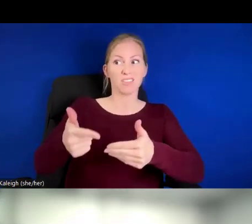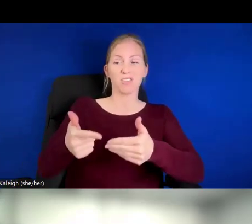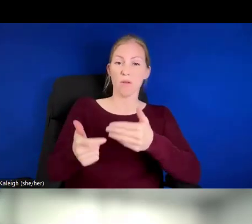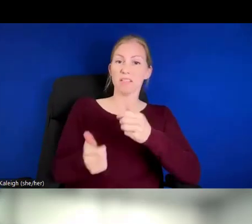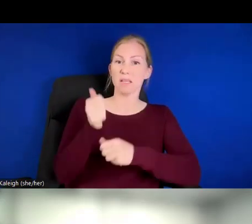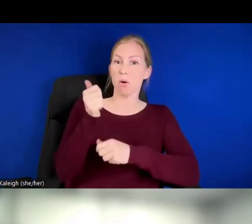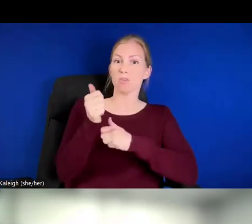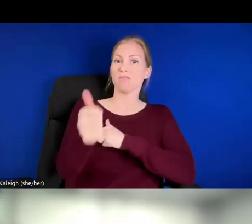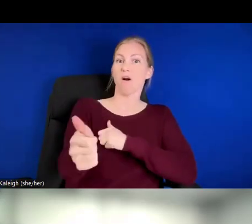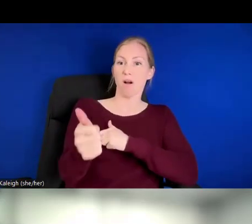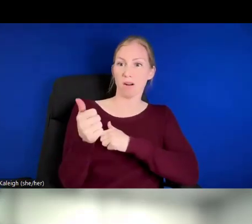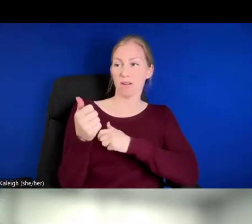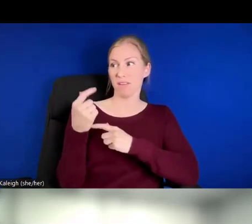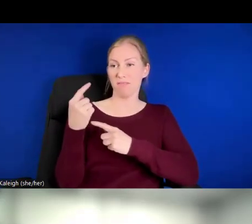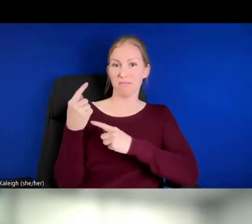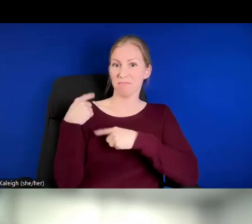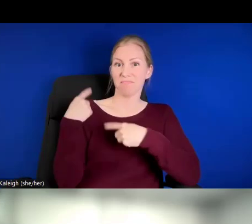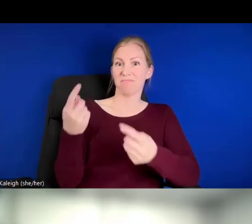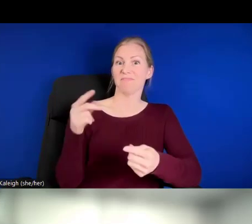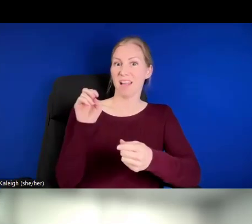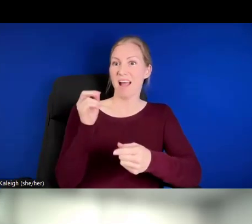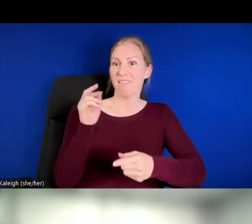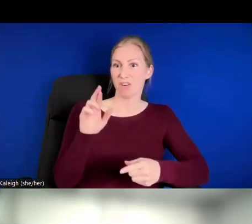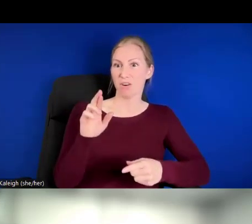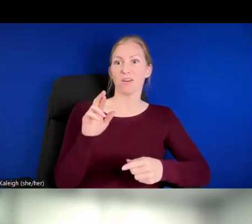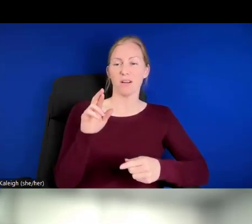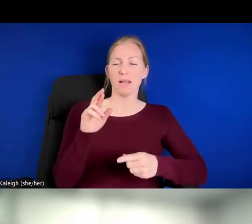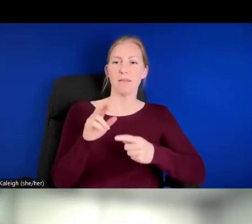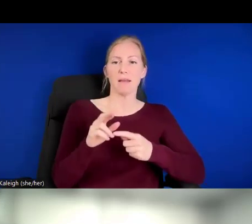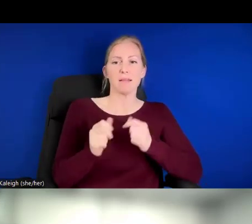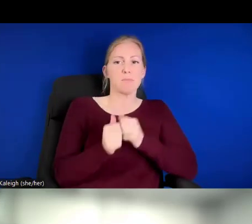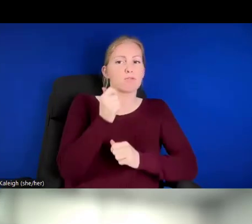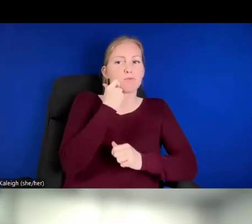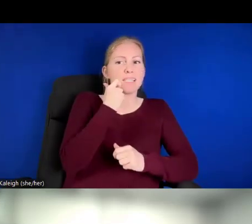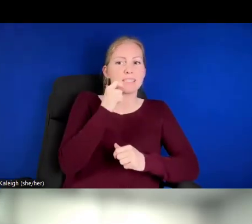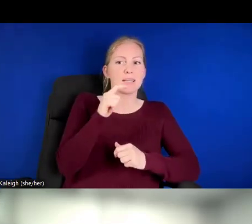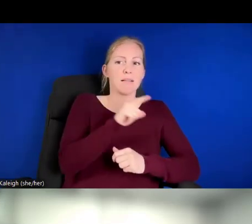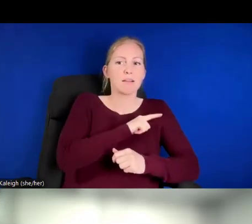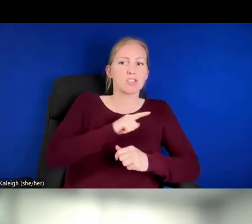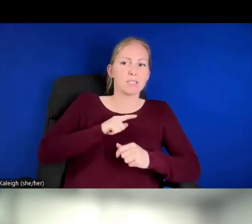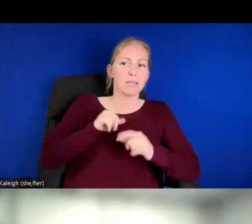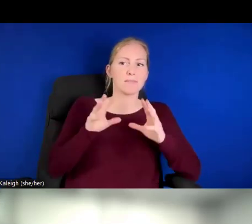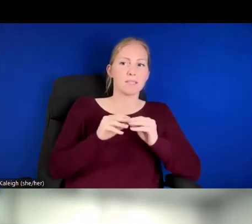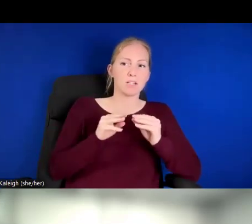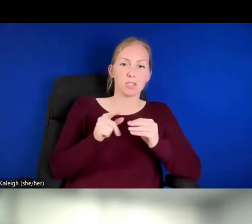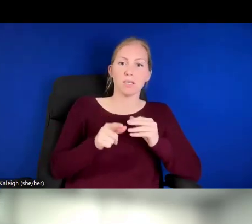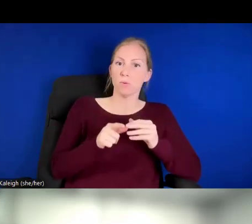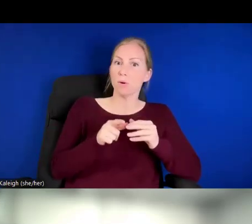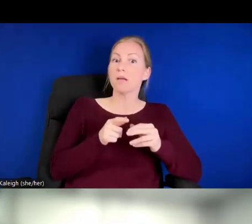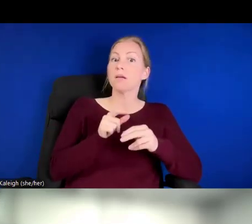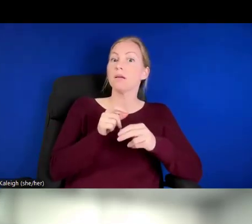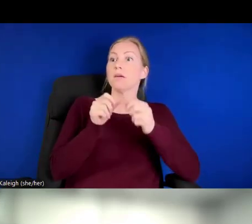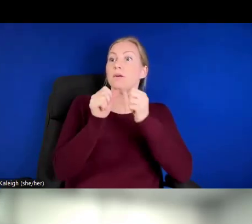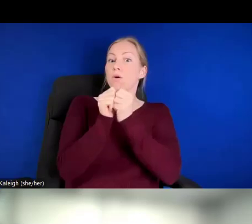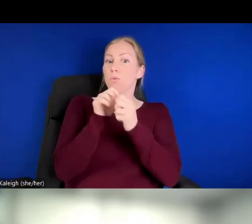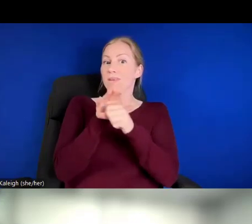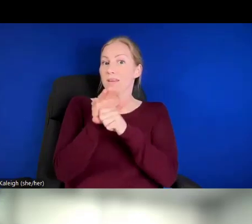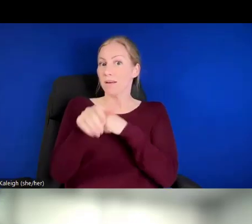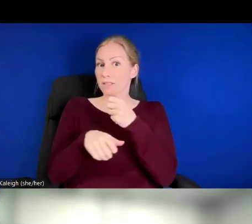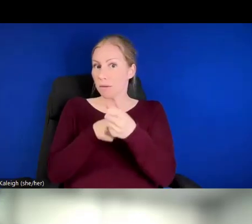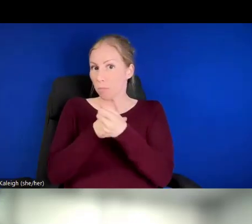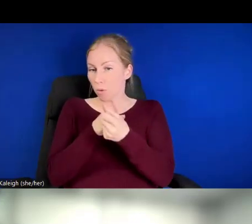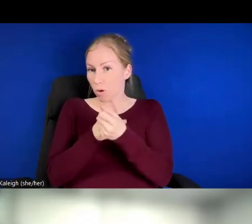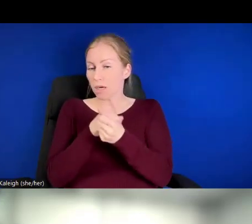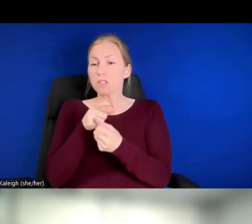the last legislative session with enough support. Our hope is that they might be